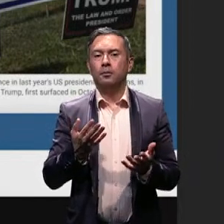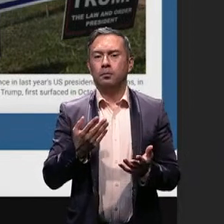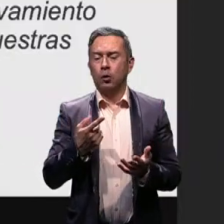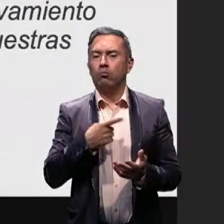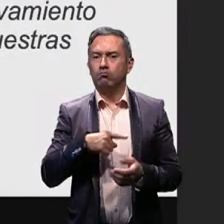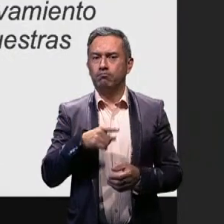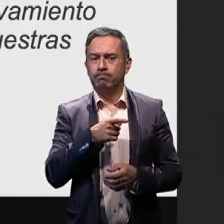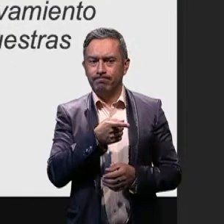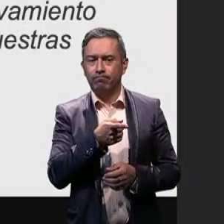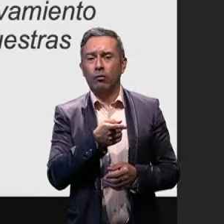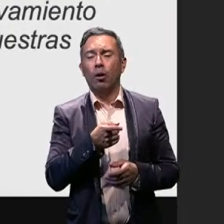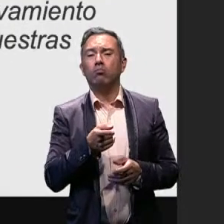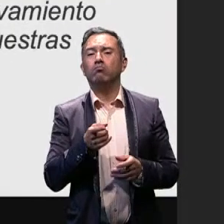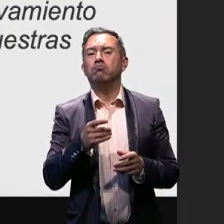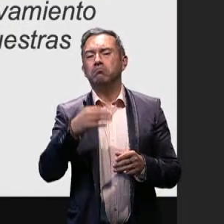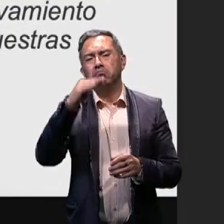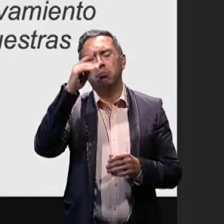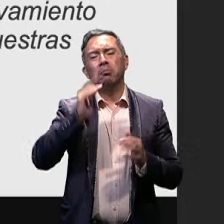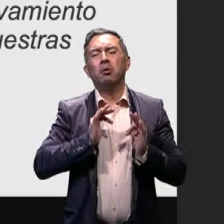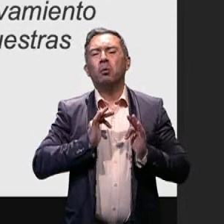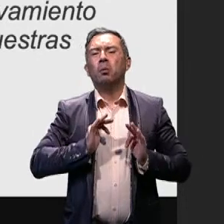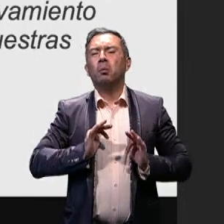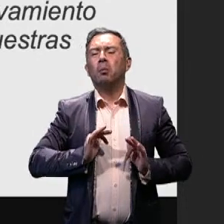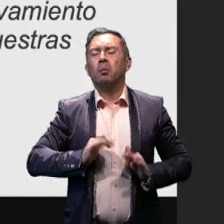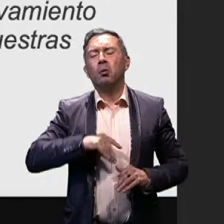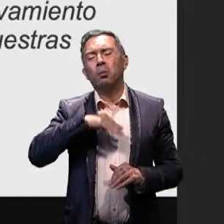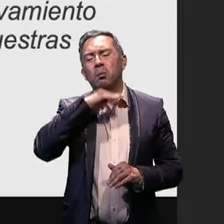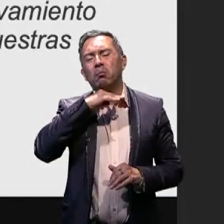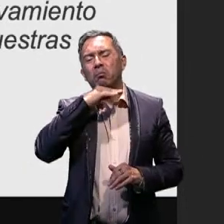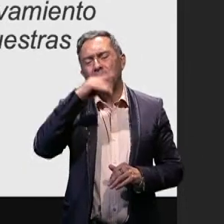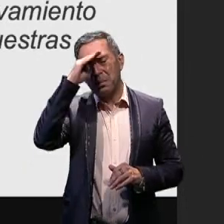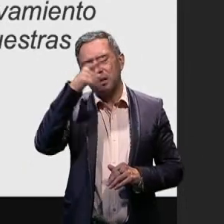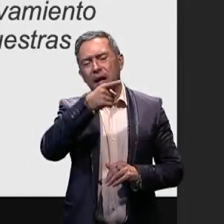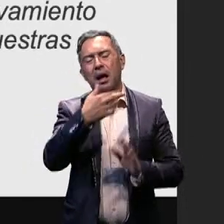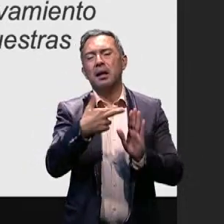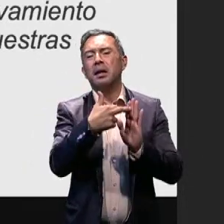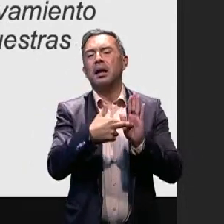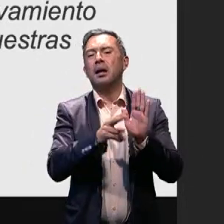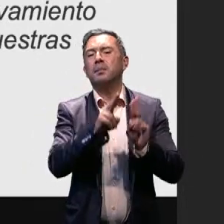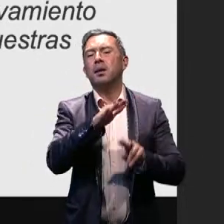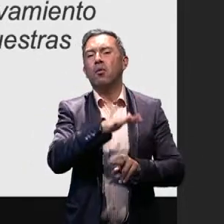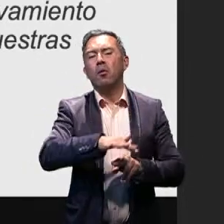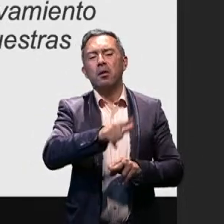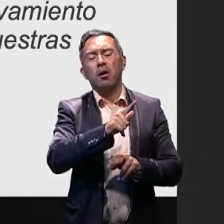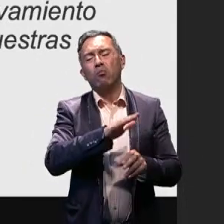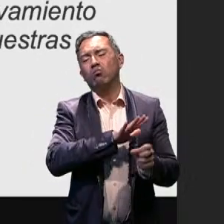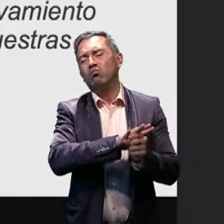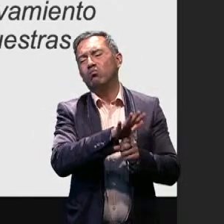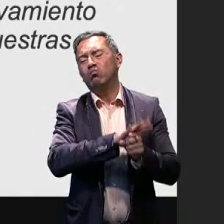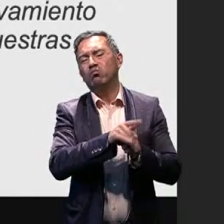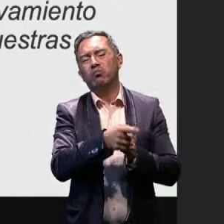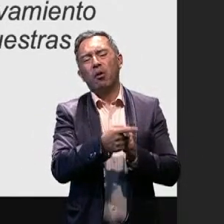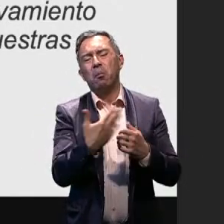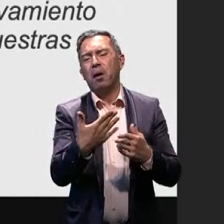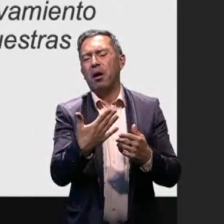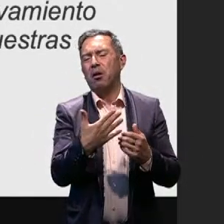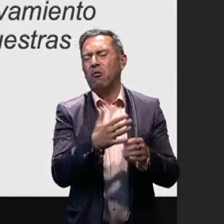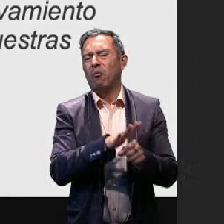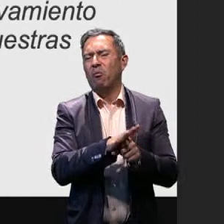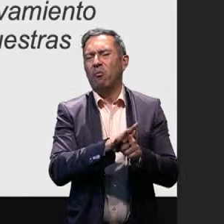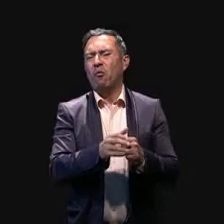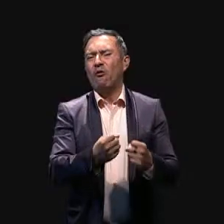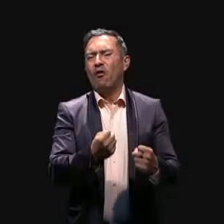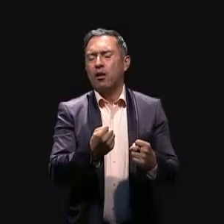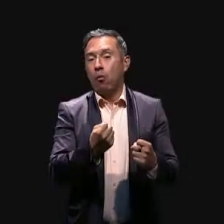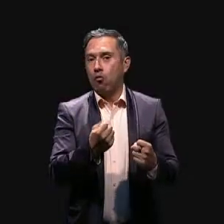hold. Because this is the real threat to elections in the United States: the defrauding of the American people, the